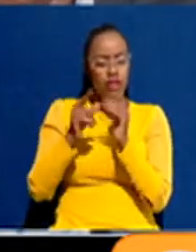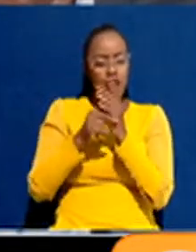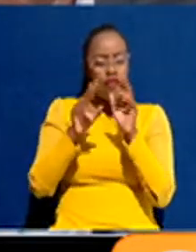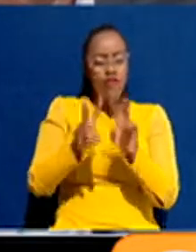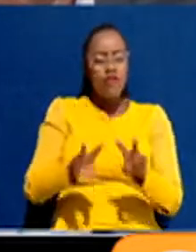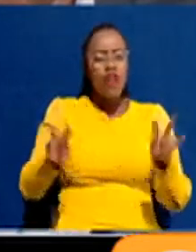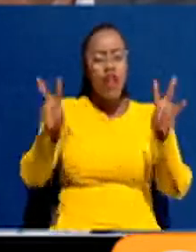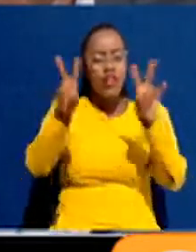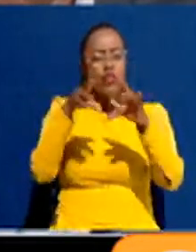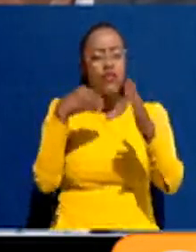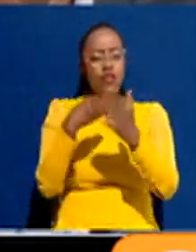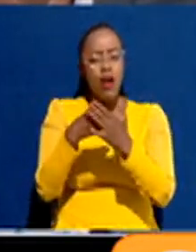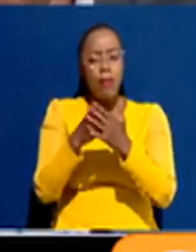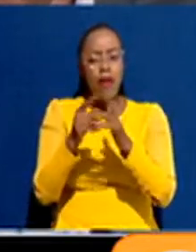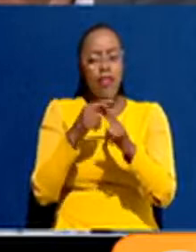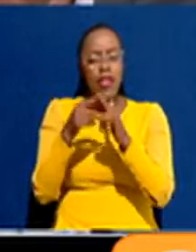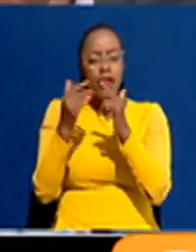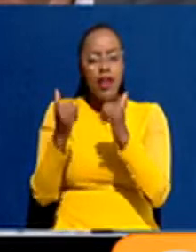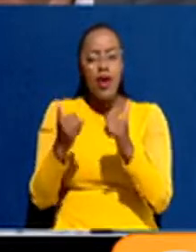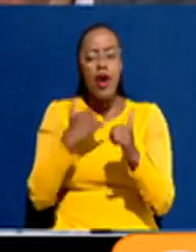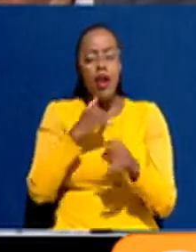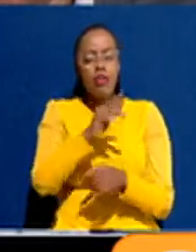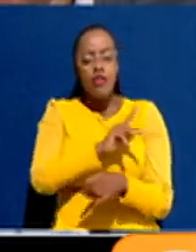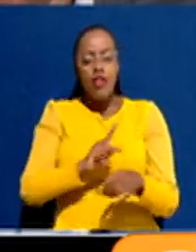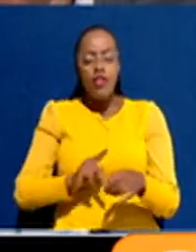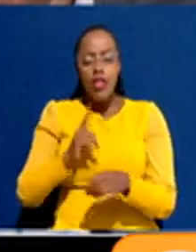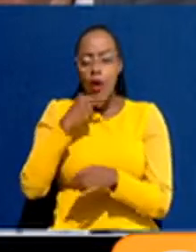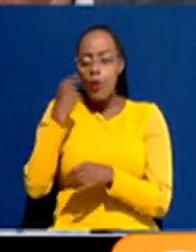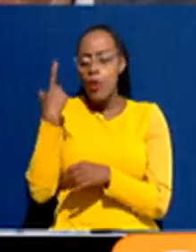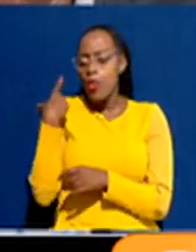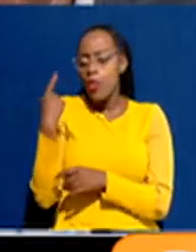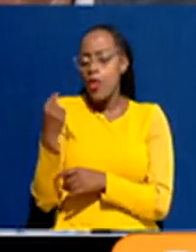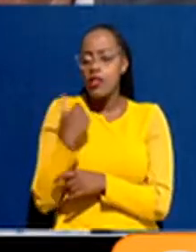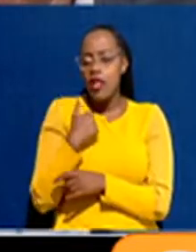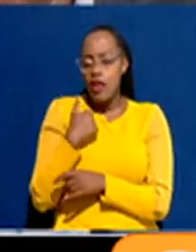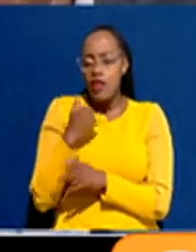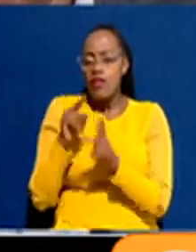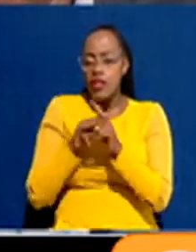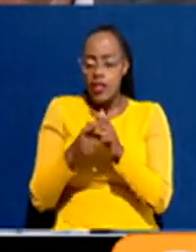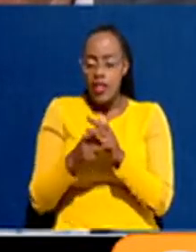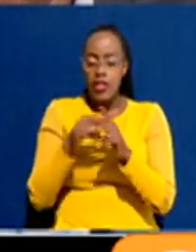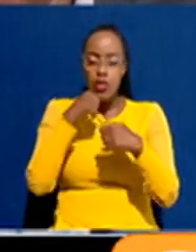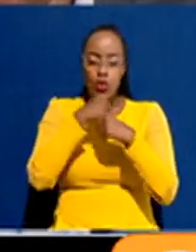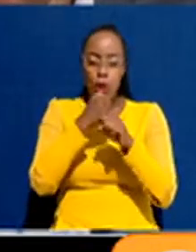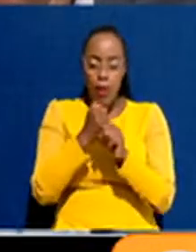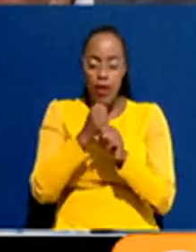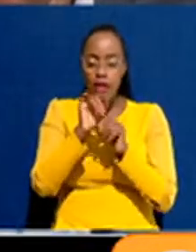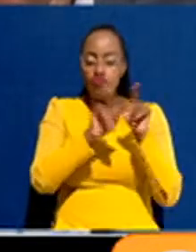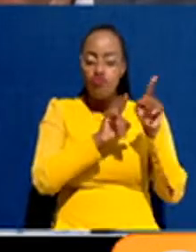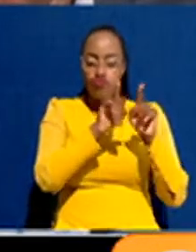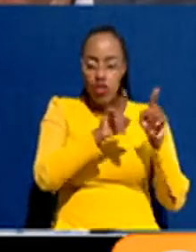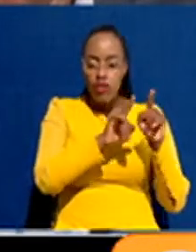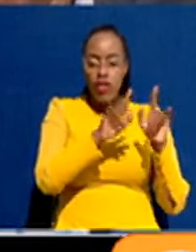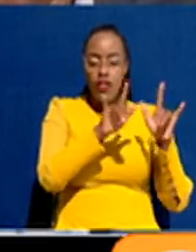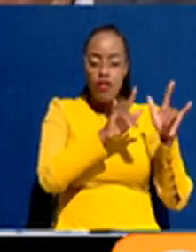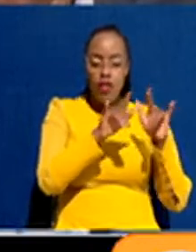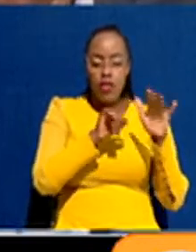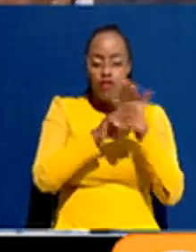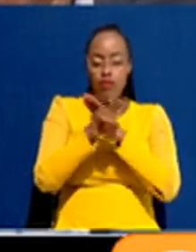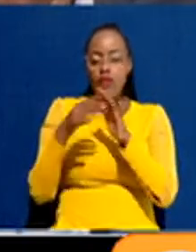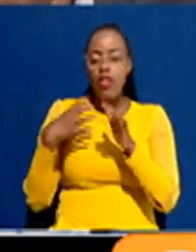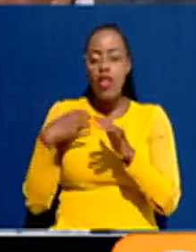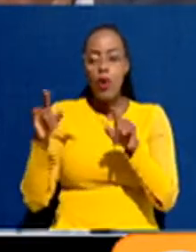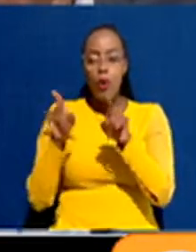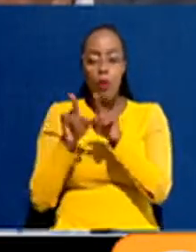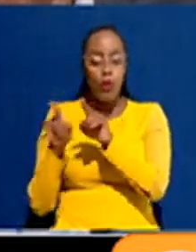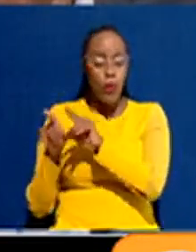money. And then here comes the king, who's recently coronated and starting to make his trips and forays into the Commonwealth.